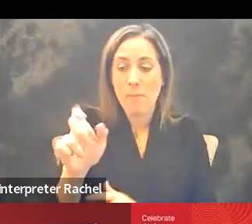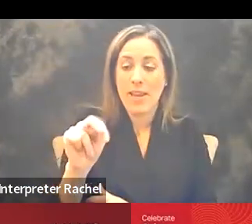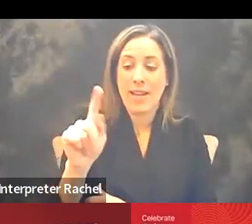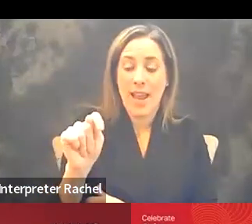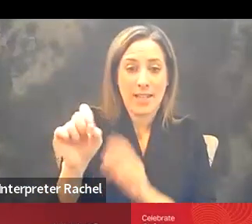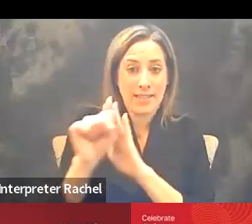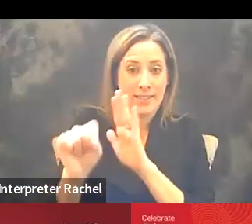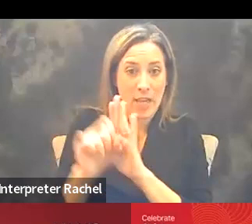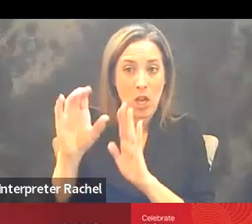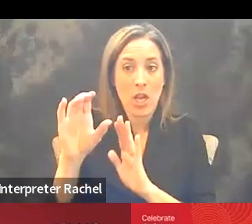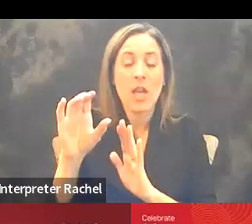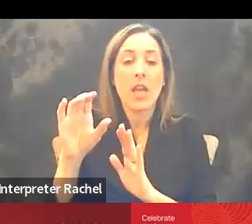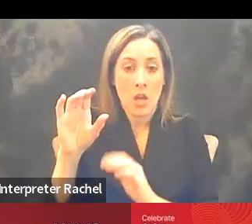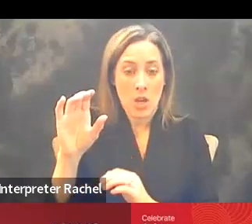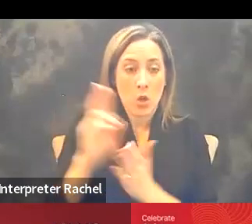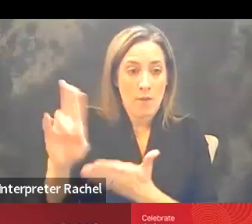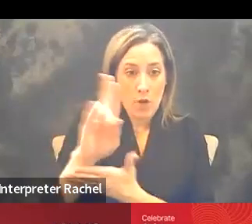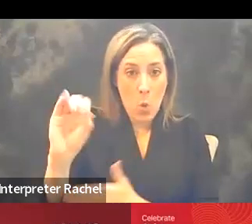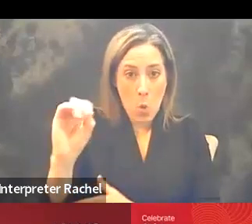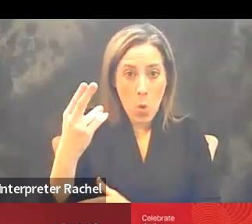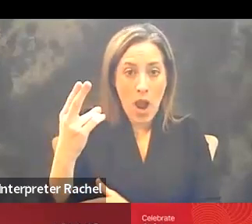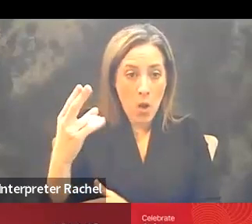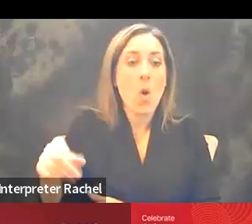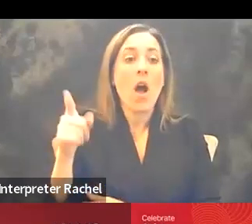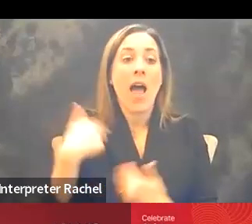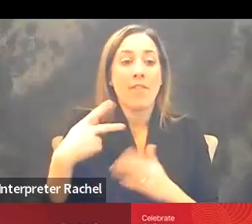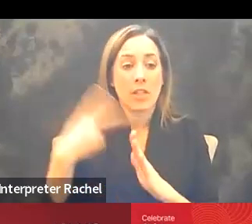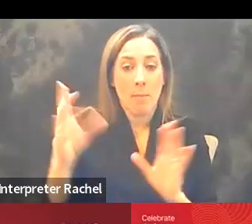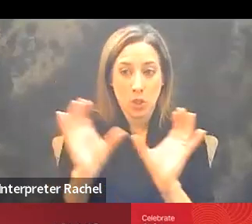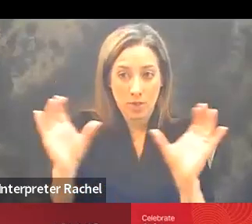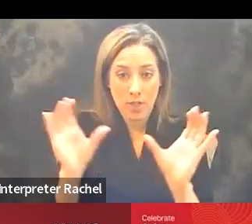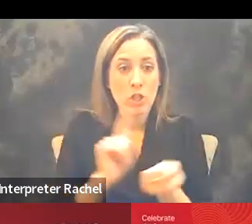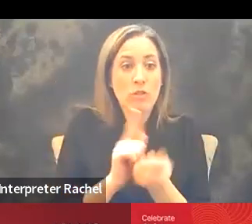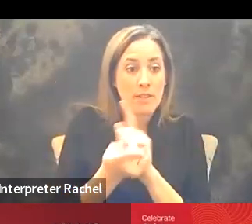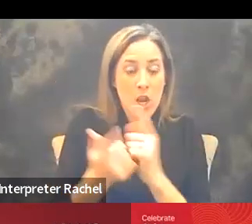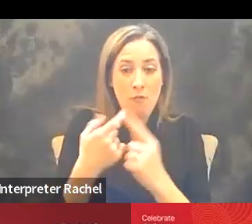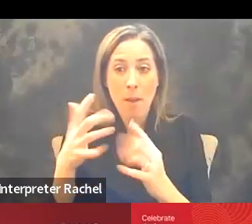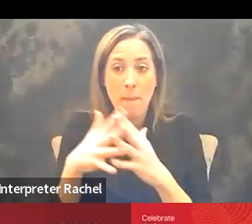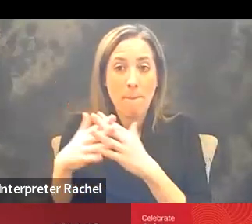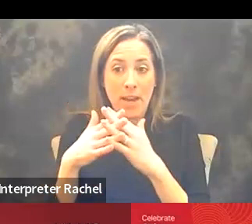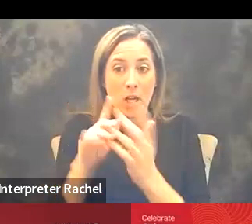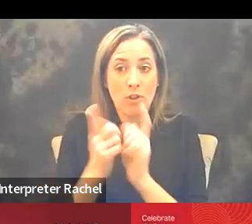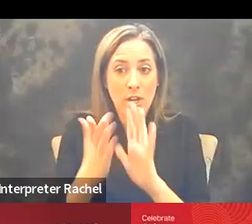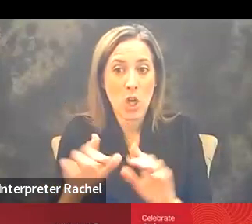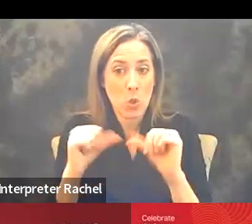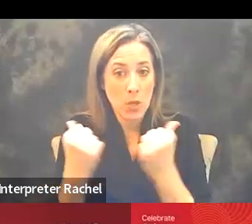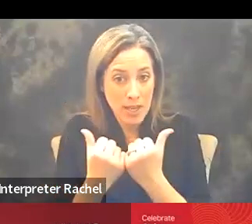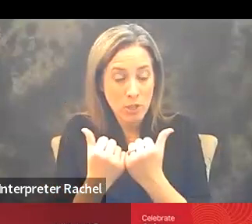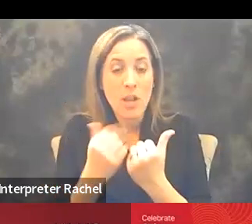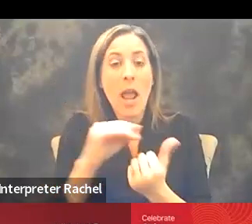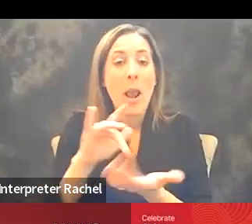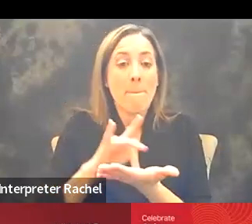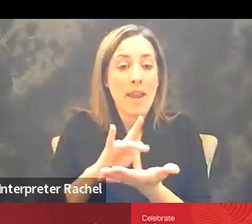University in Kent, Ohio. Prado has a double certification in translation from the American Translators Association and in